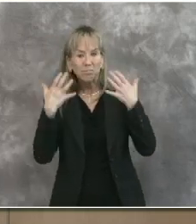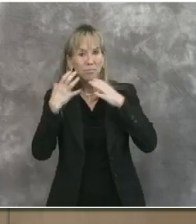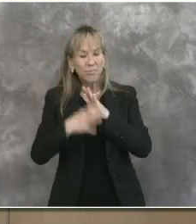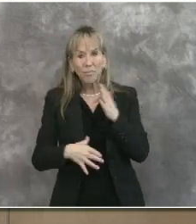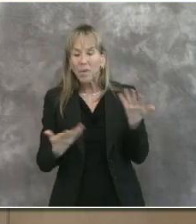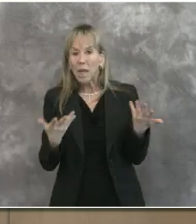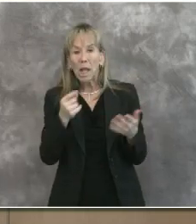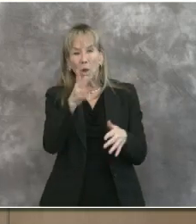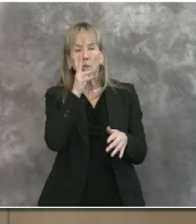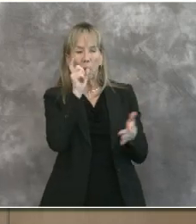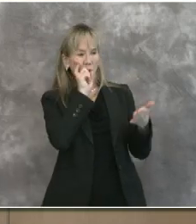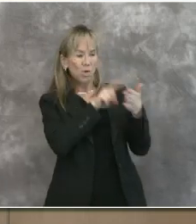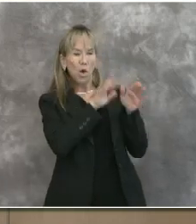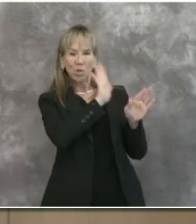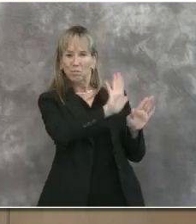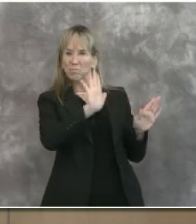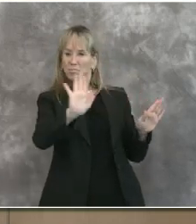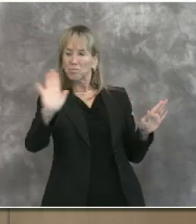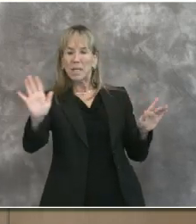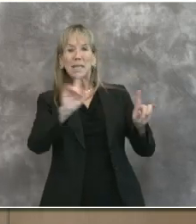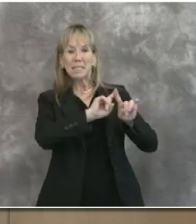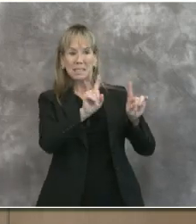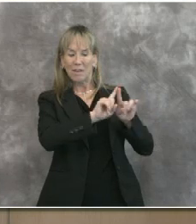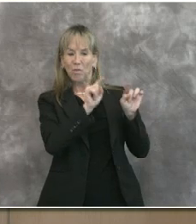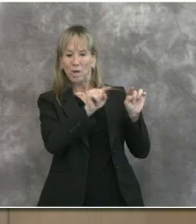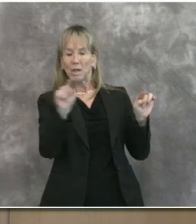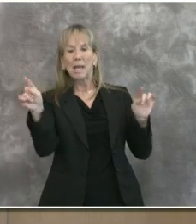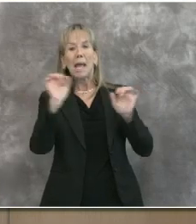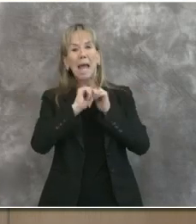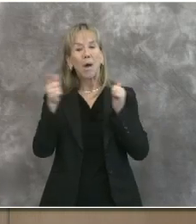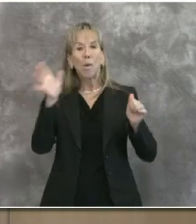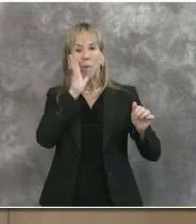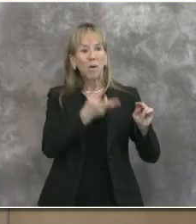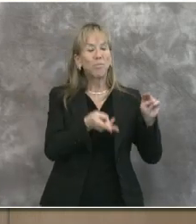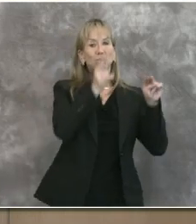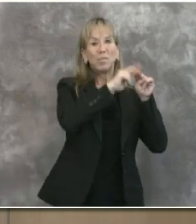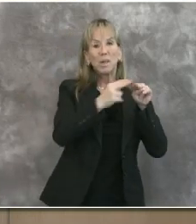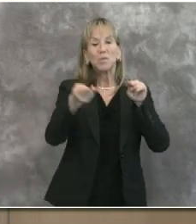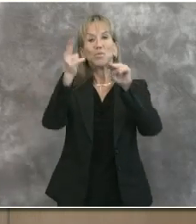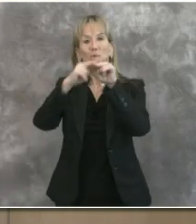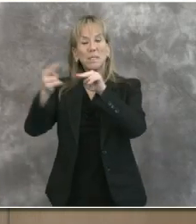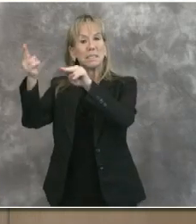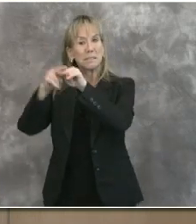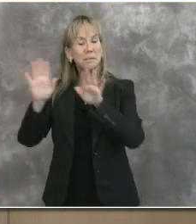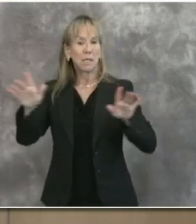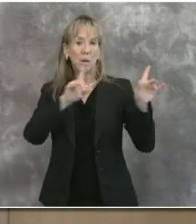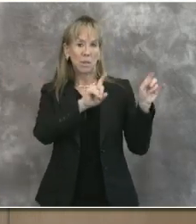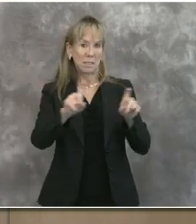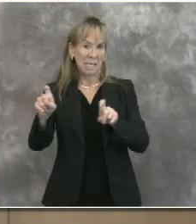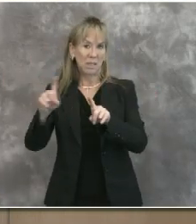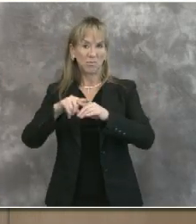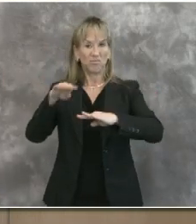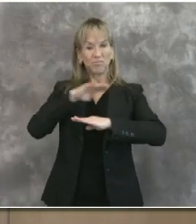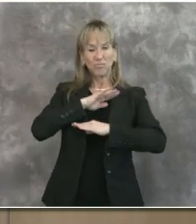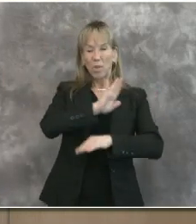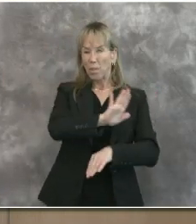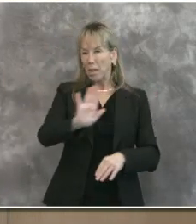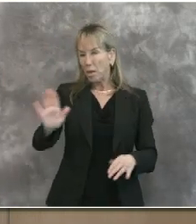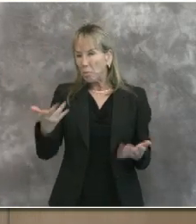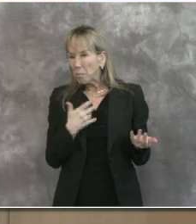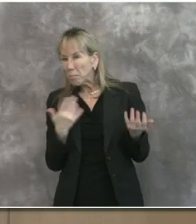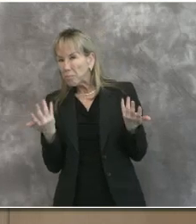how they increase the number of tests ordered to meet the capacity. So hopefully that answers the